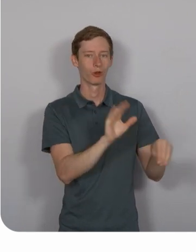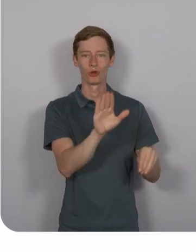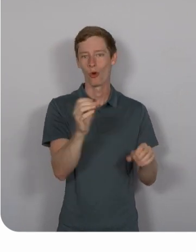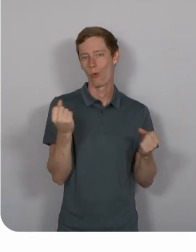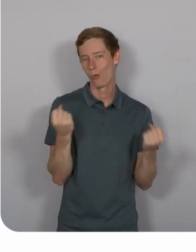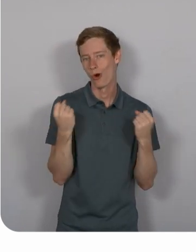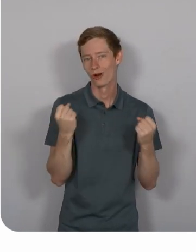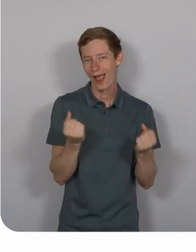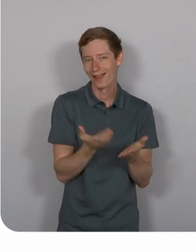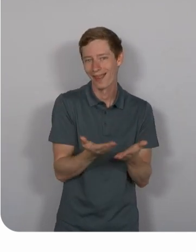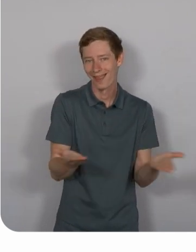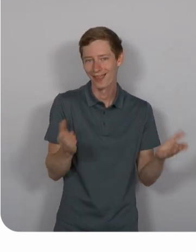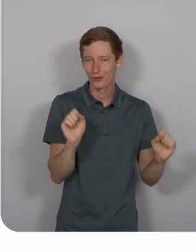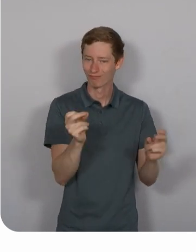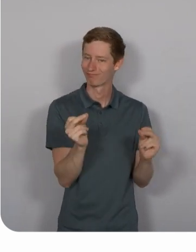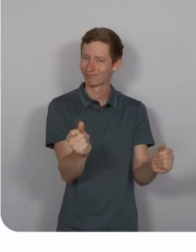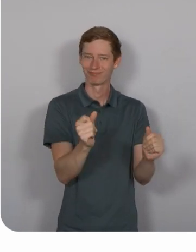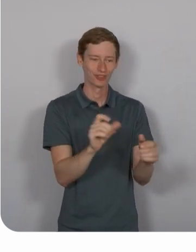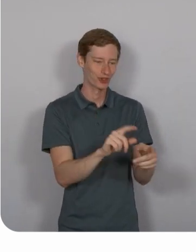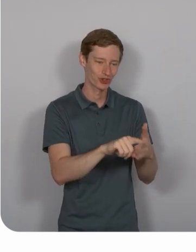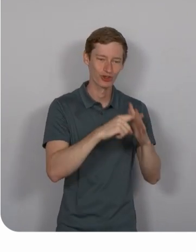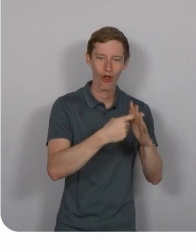jump into a supernatural workout.